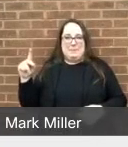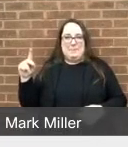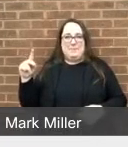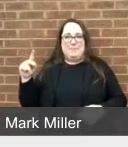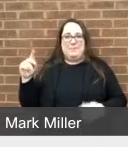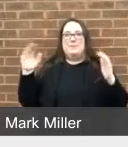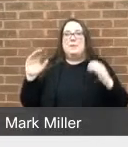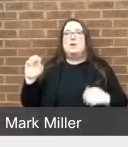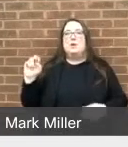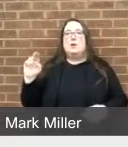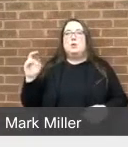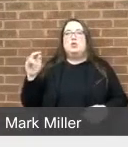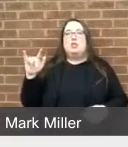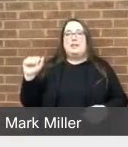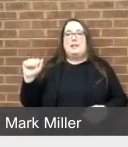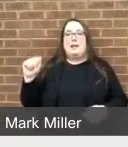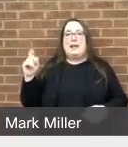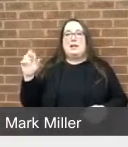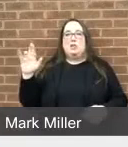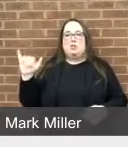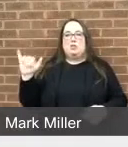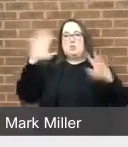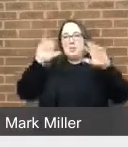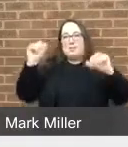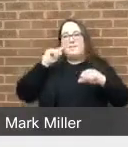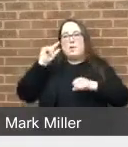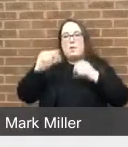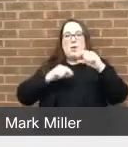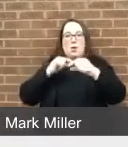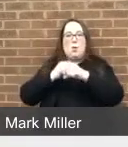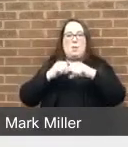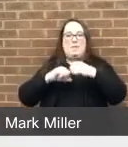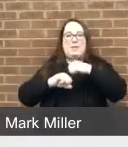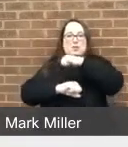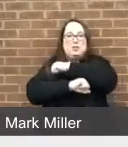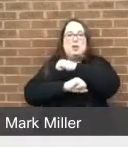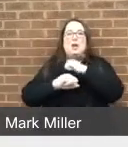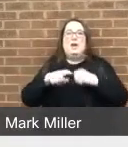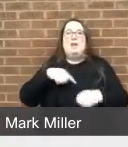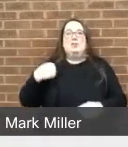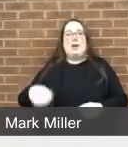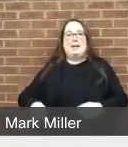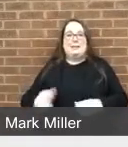Eugenia Henry, President of the Global Federation of Chinese Business Women.